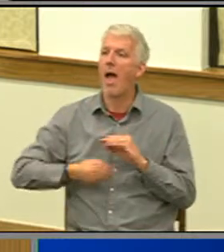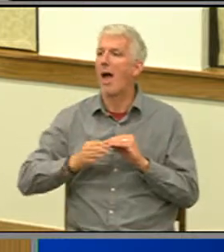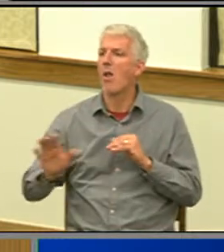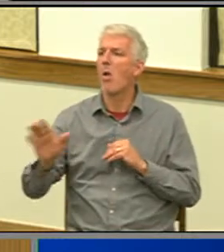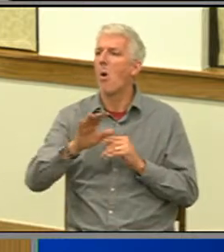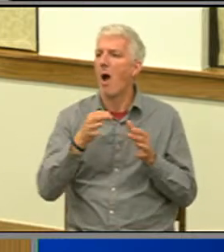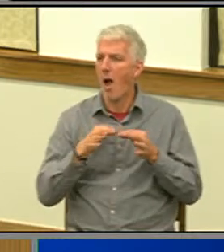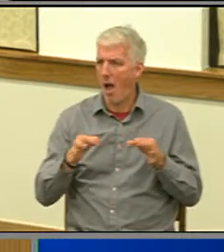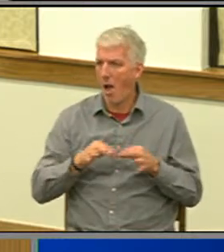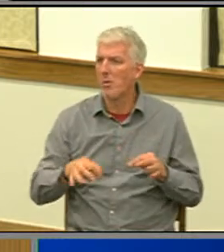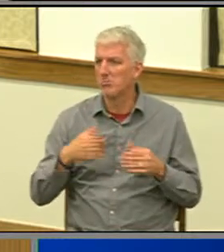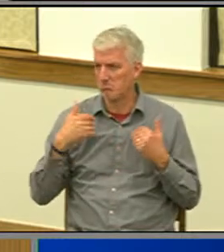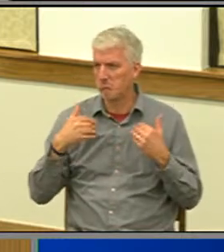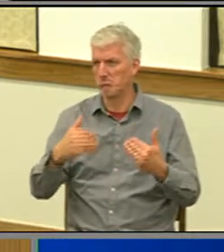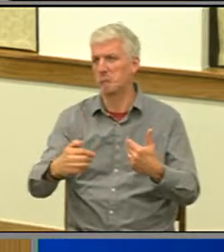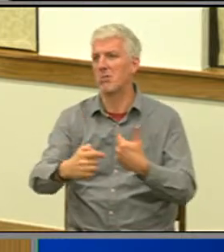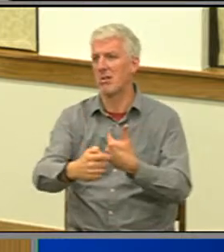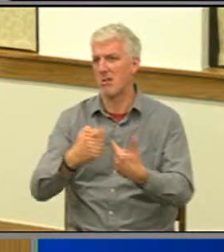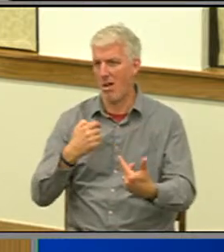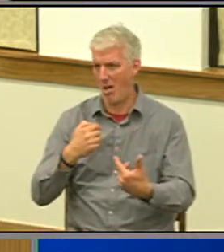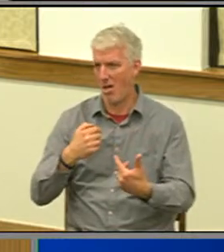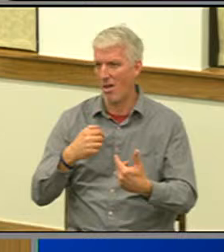at